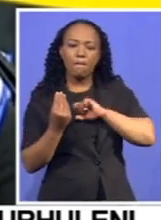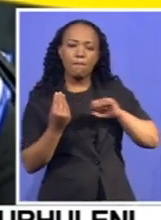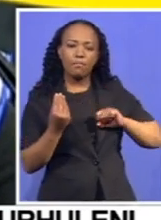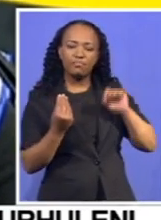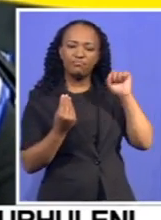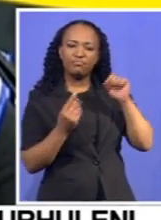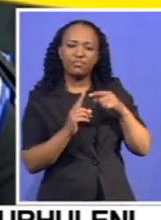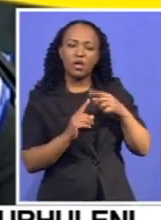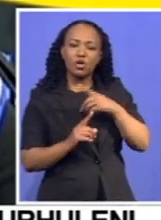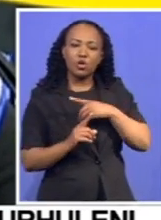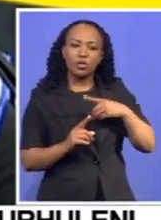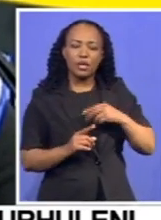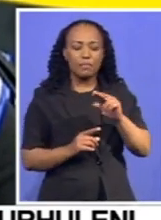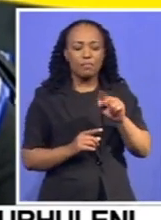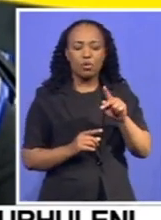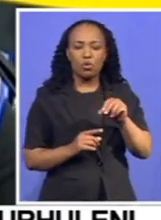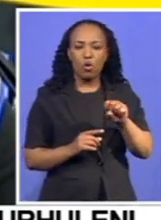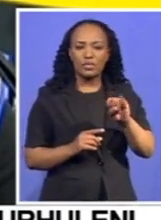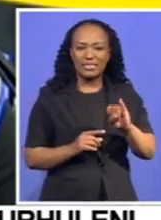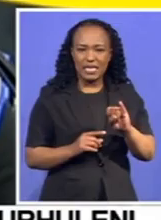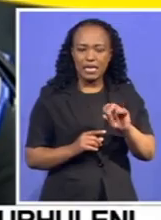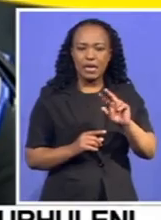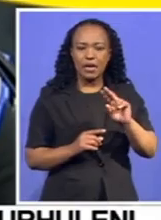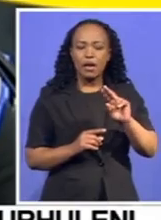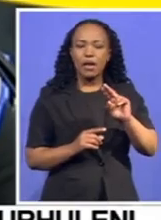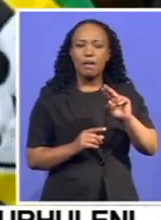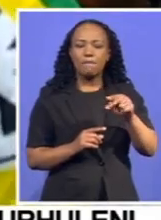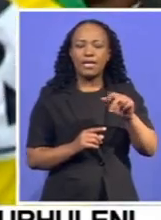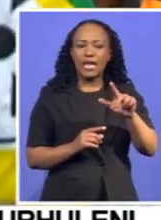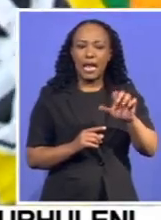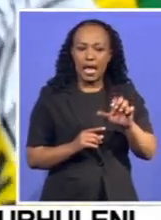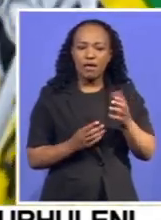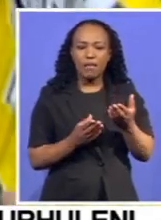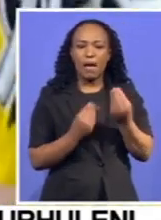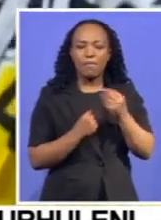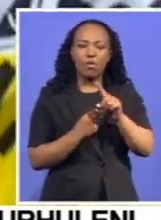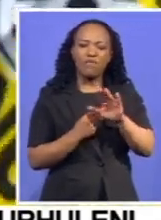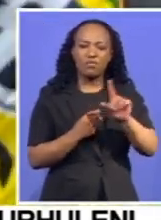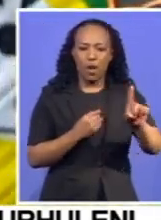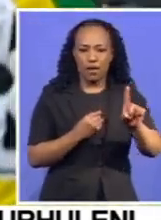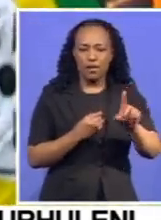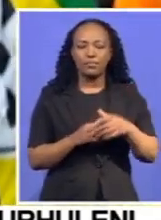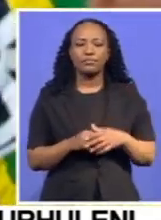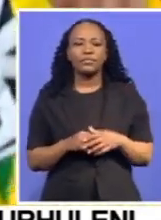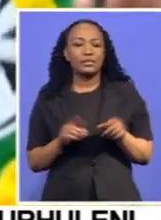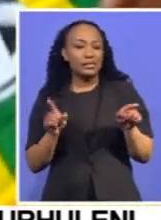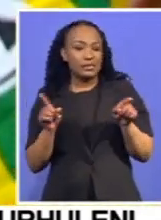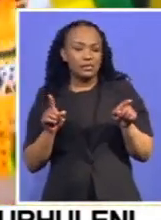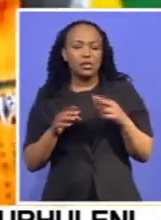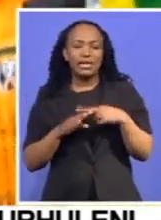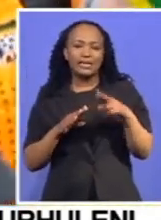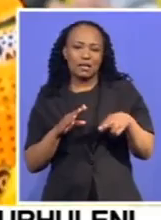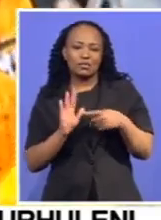Dr. Nkosindiphile Tlhakaza obtained 151 votes. Preliminary results also showed that the remaining top